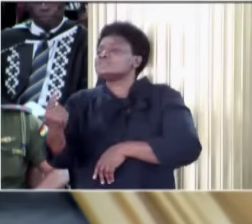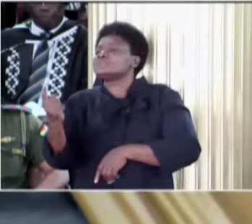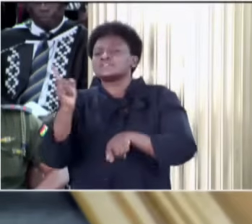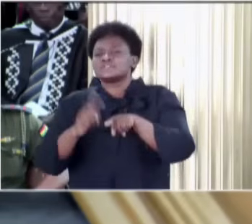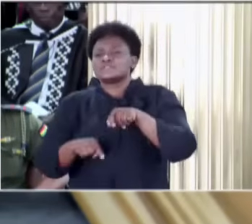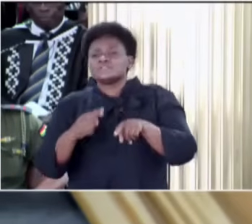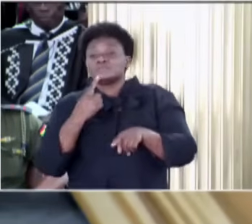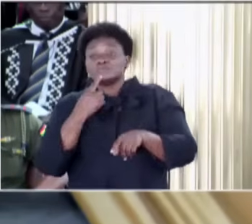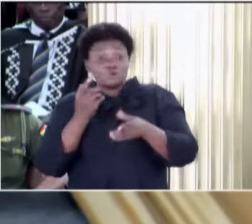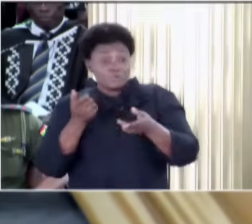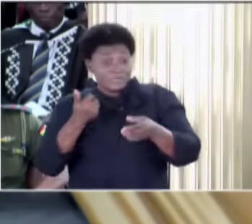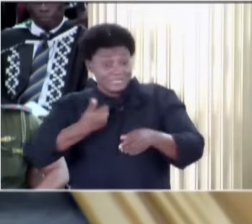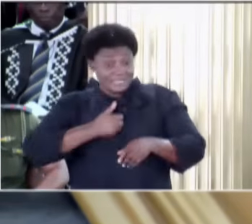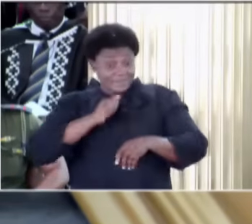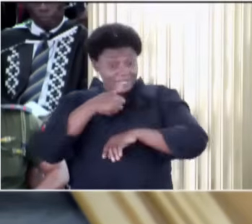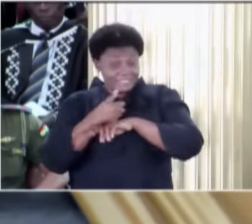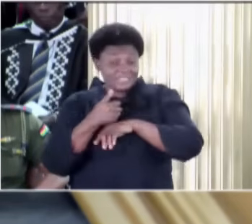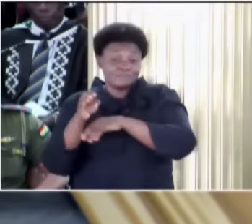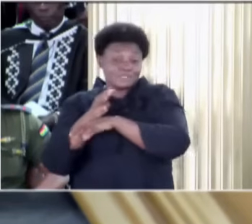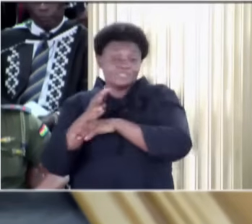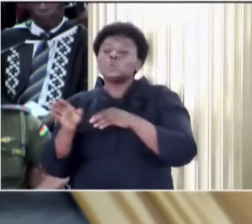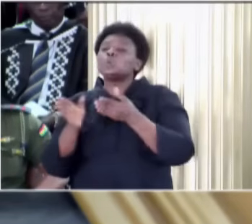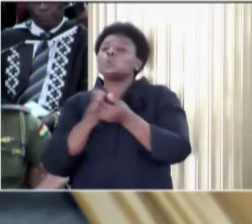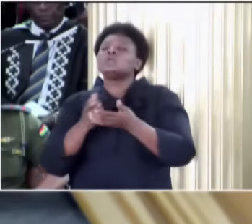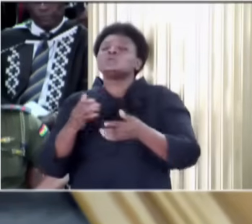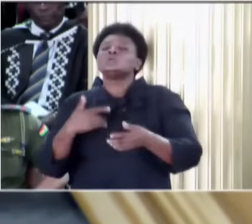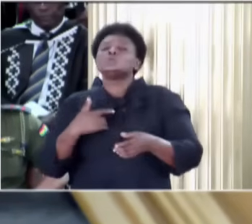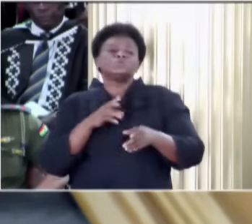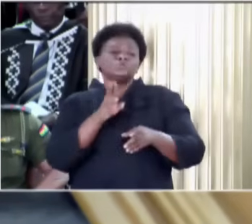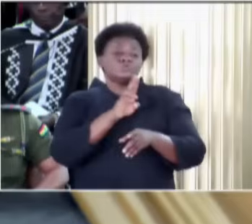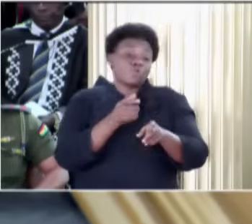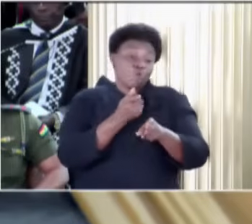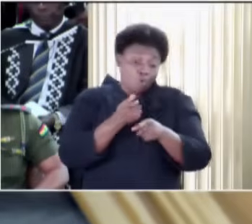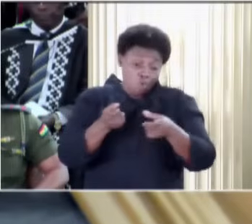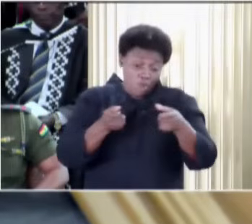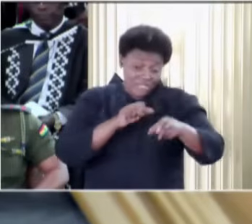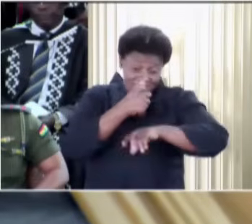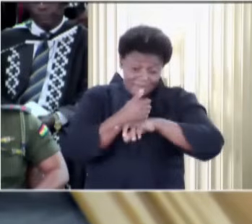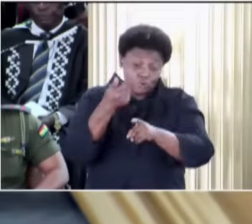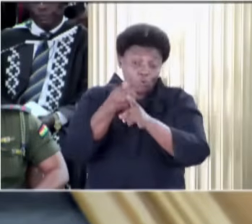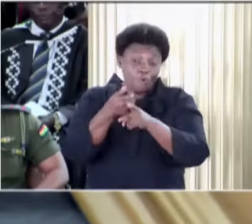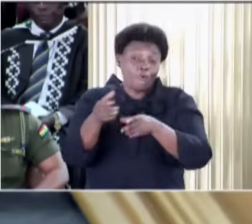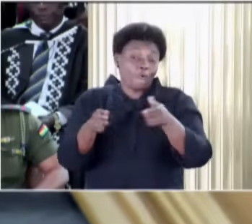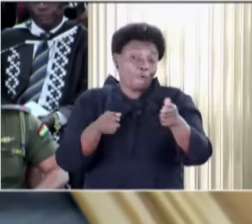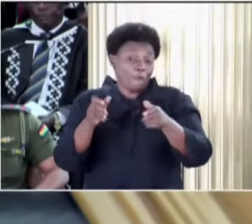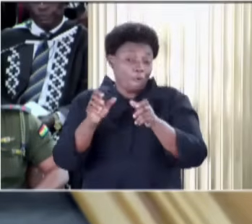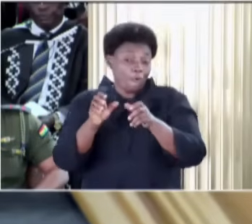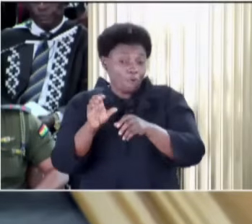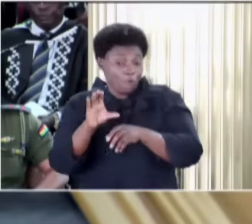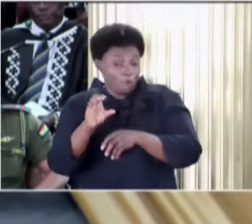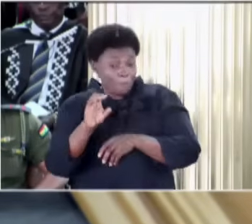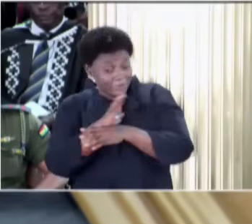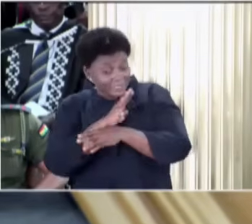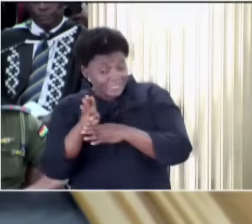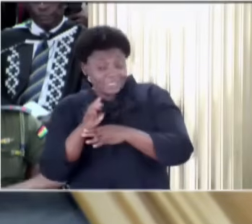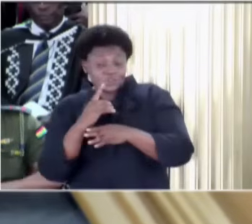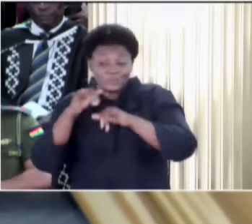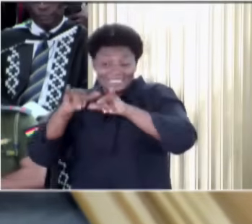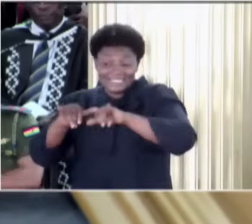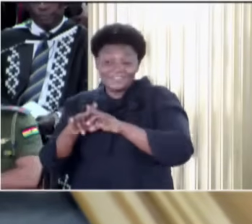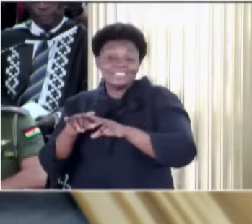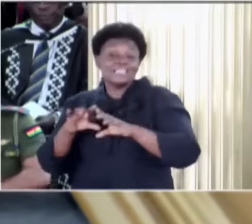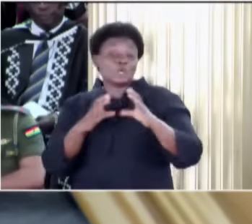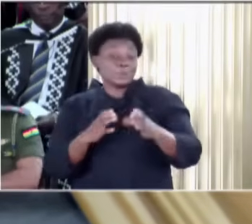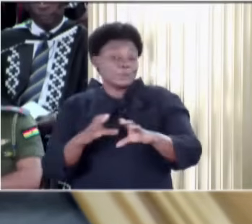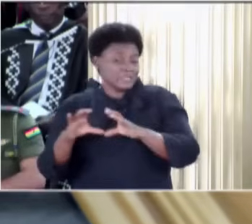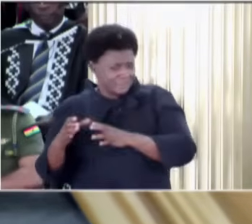have entrepreneurial thinking, whether you run your own company or you work inside someone else's or you just live in a community, you